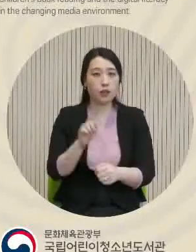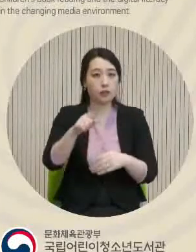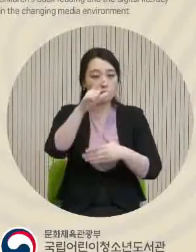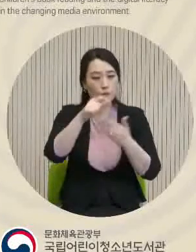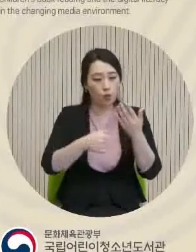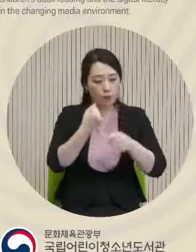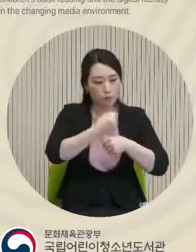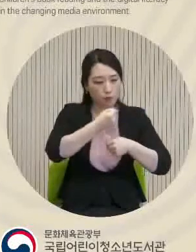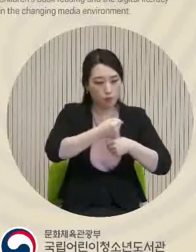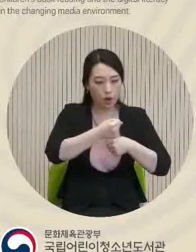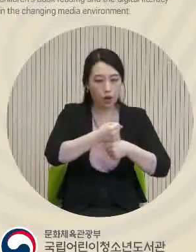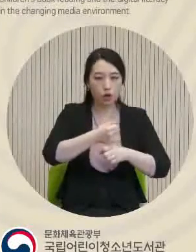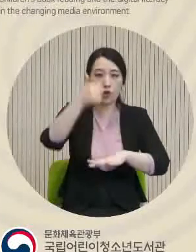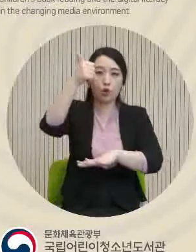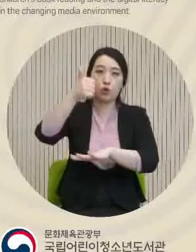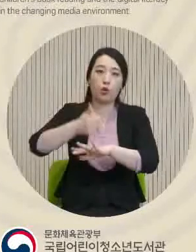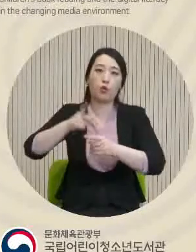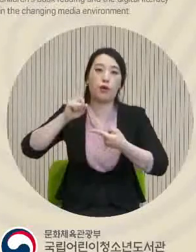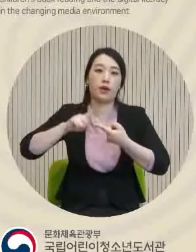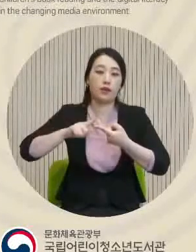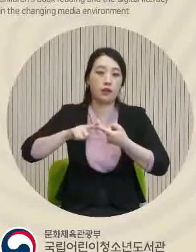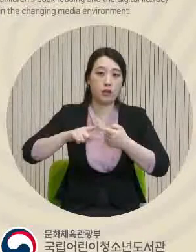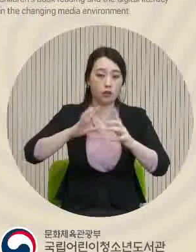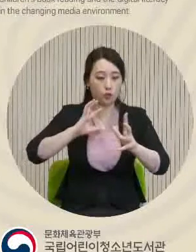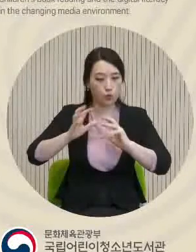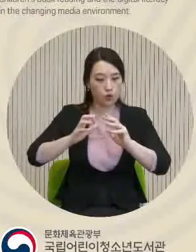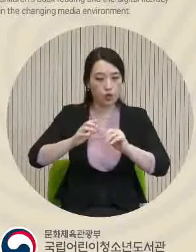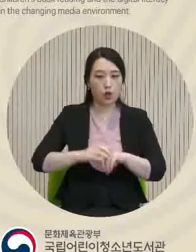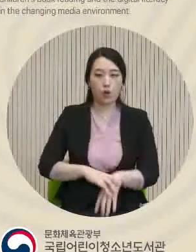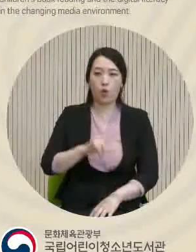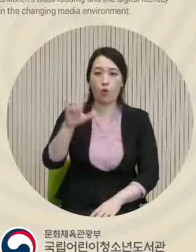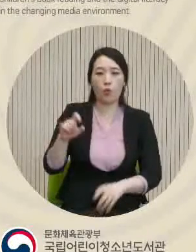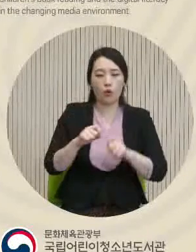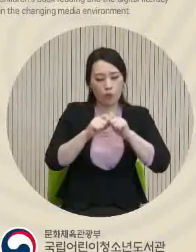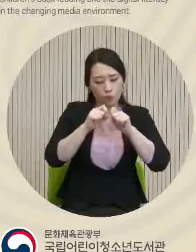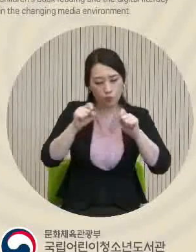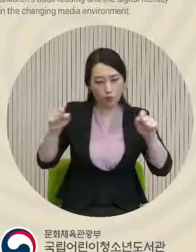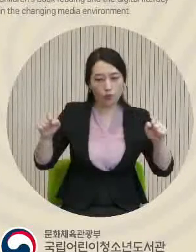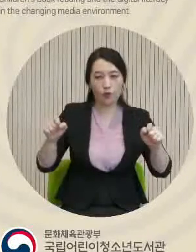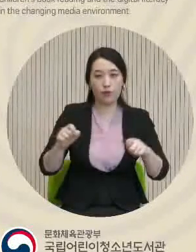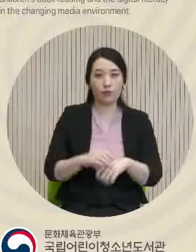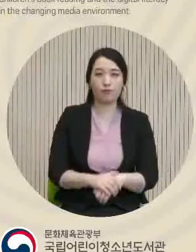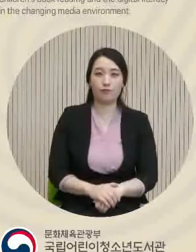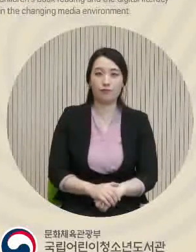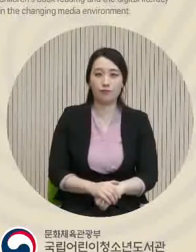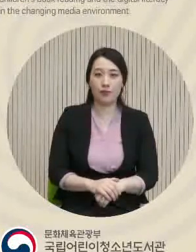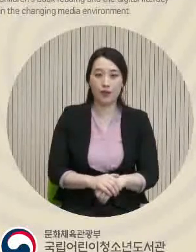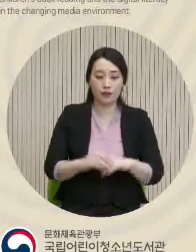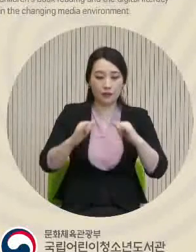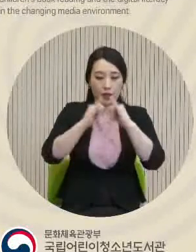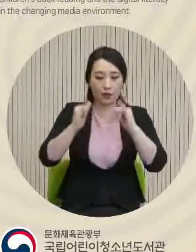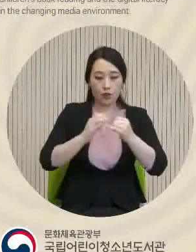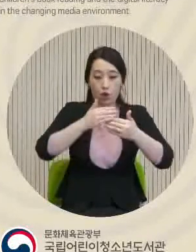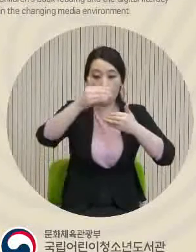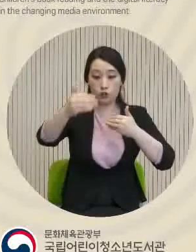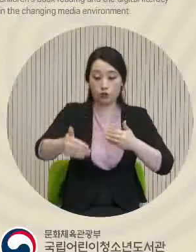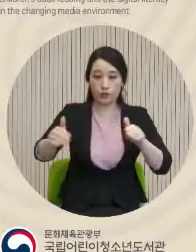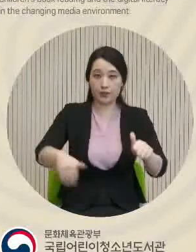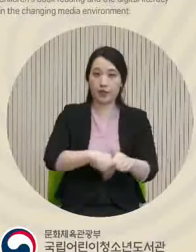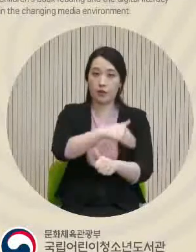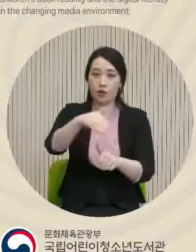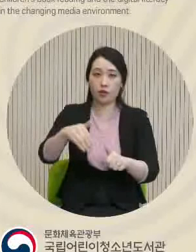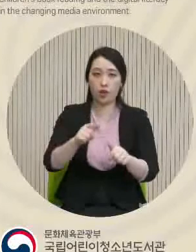in. And we have been discussing the outcome of this program.